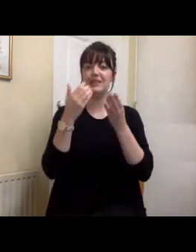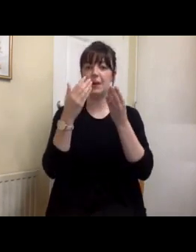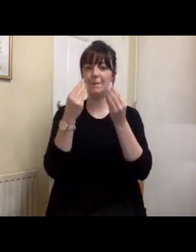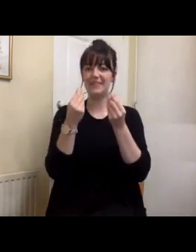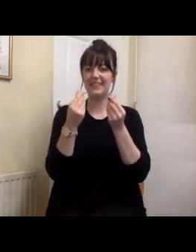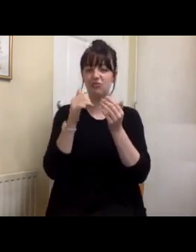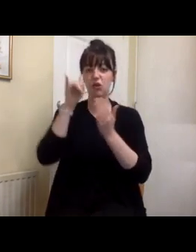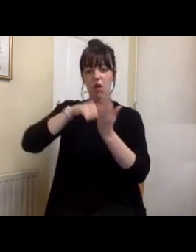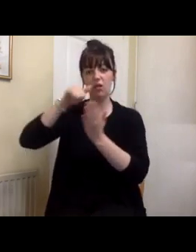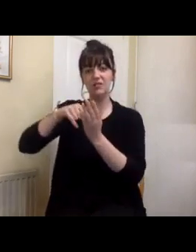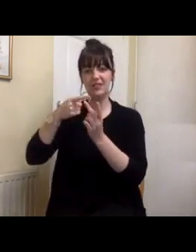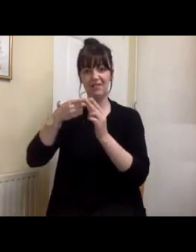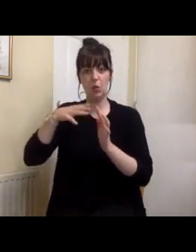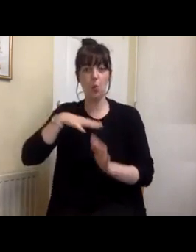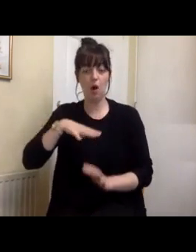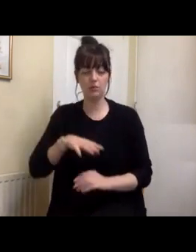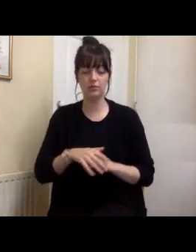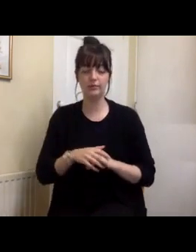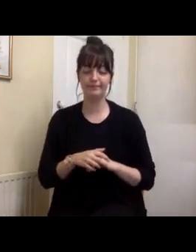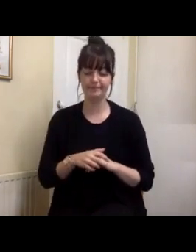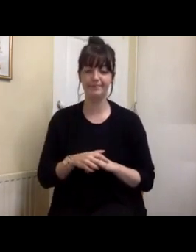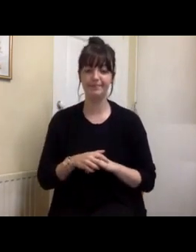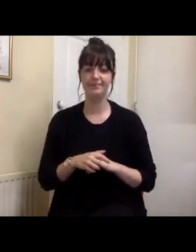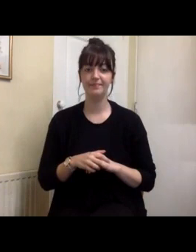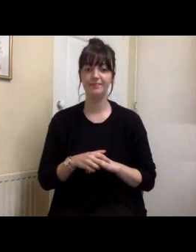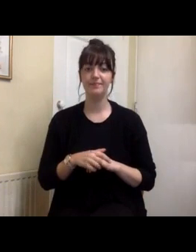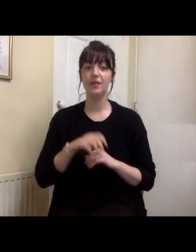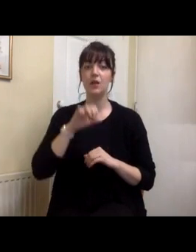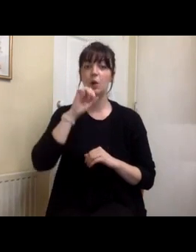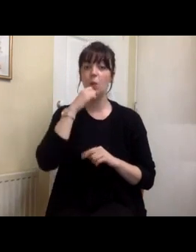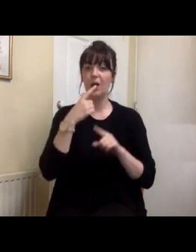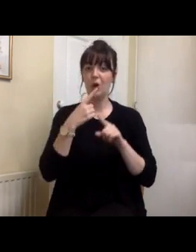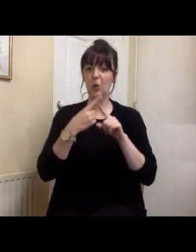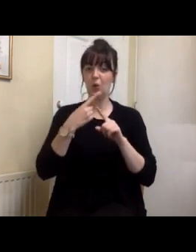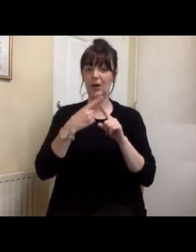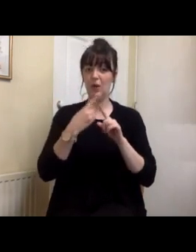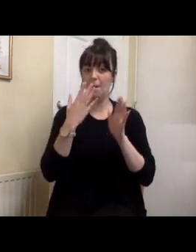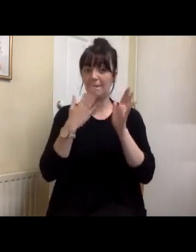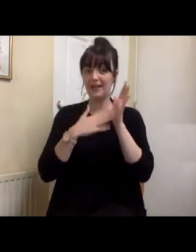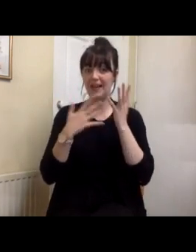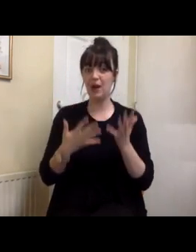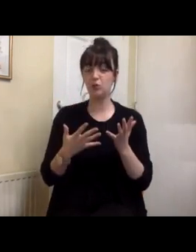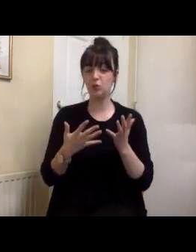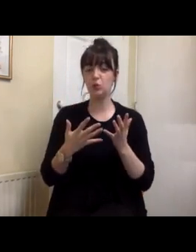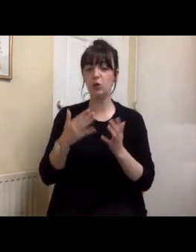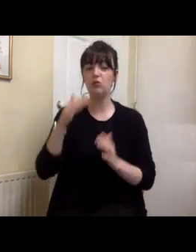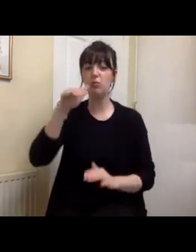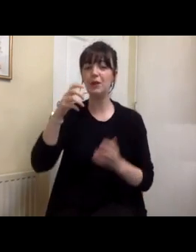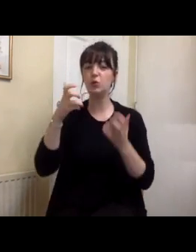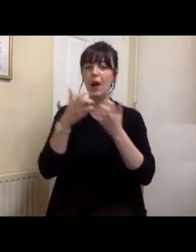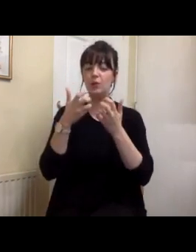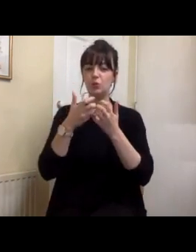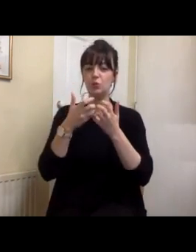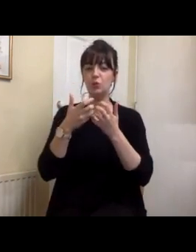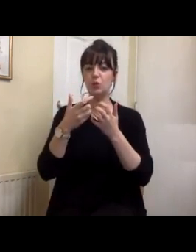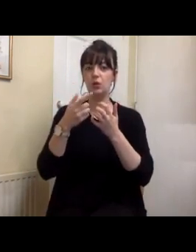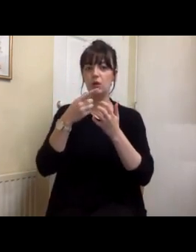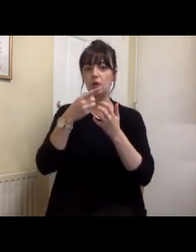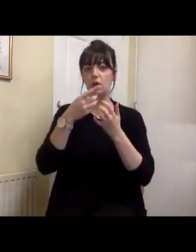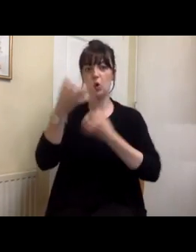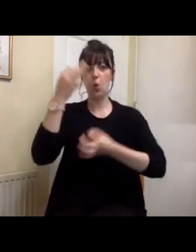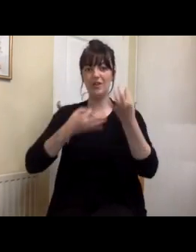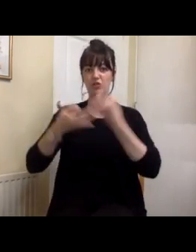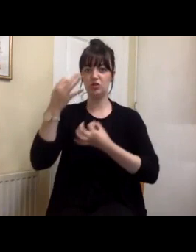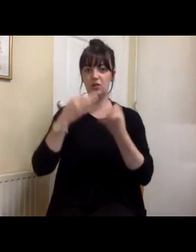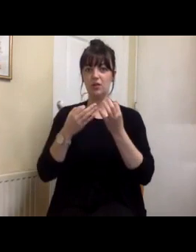methods. Okay, we're just going to take a quick moment now to remind you how you can submit a question to today's Q&A session. And remember that this